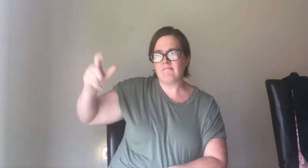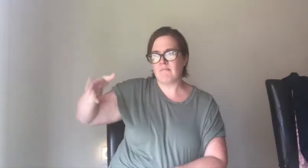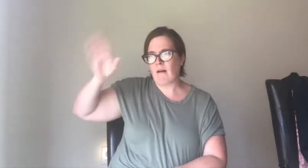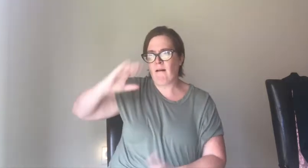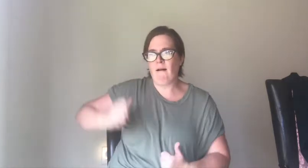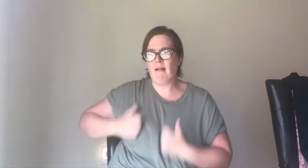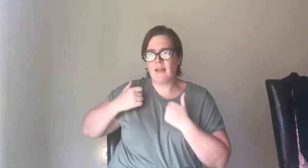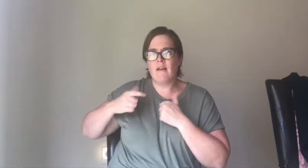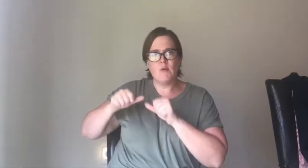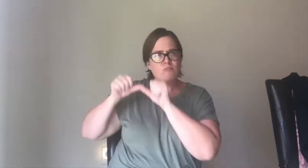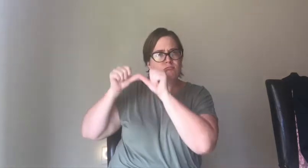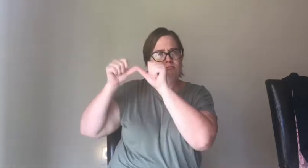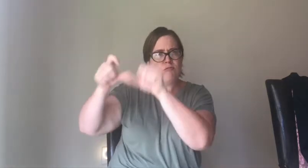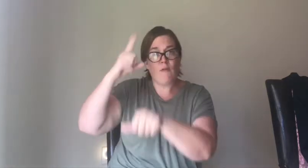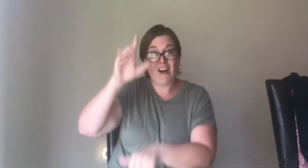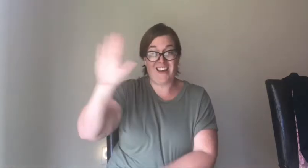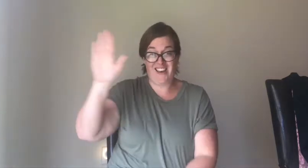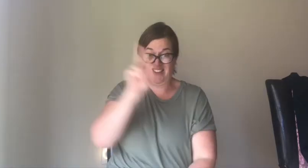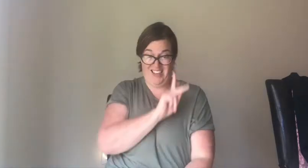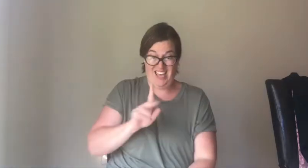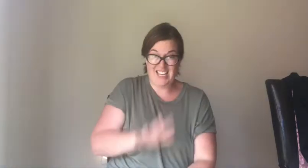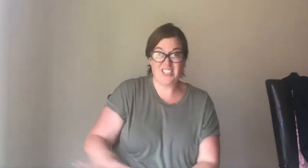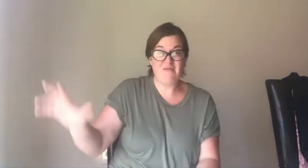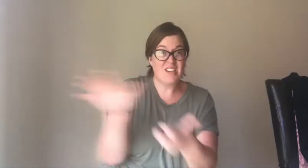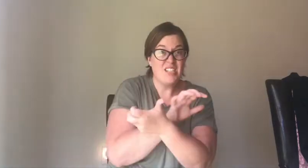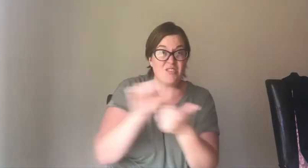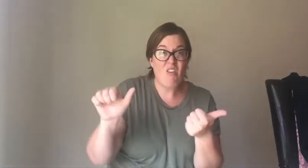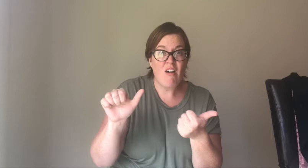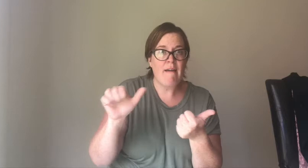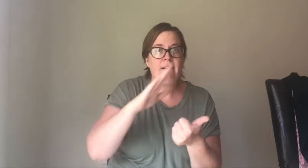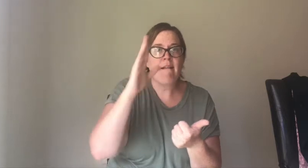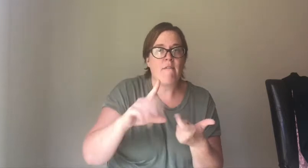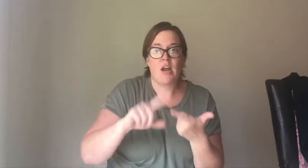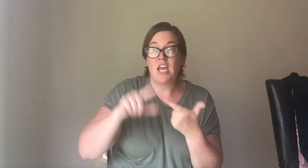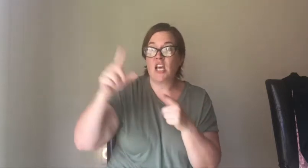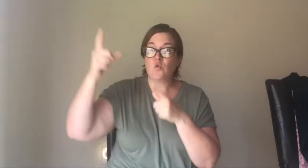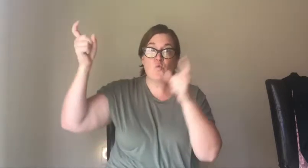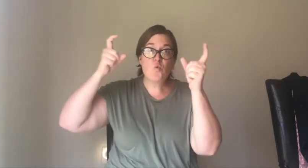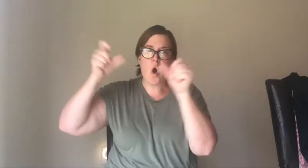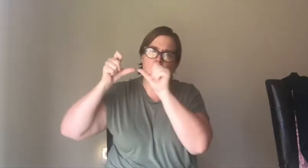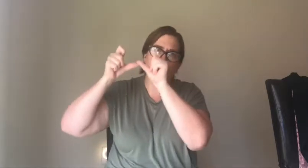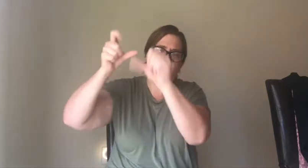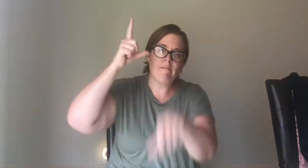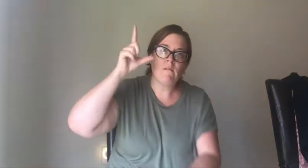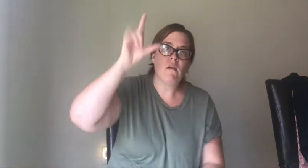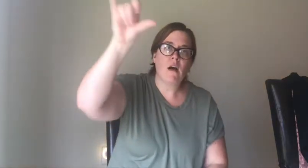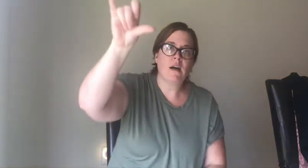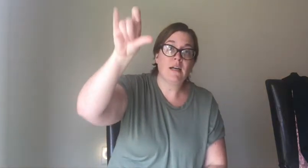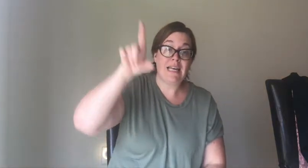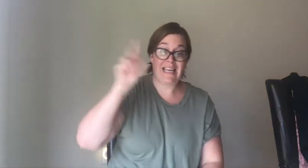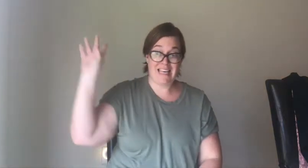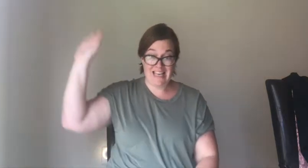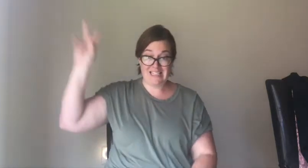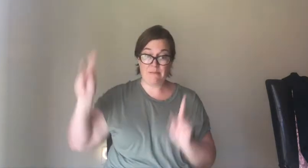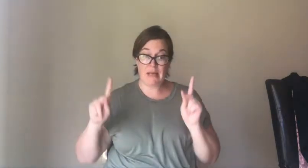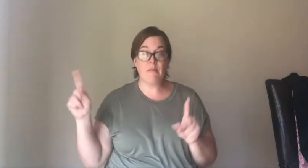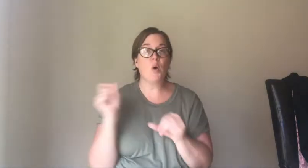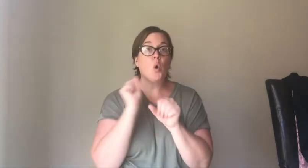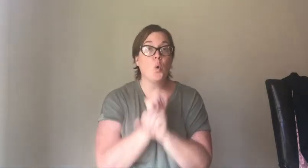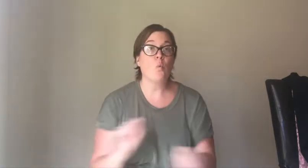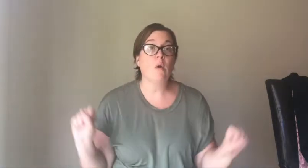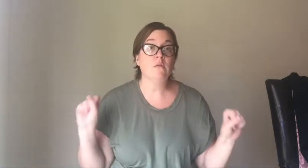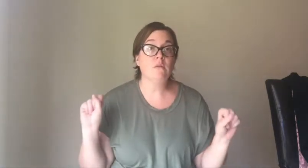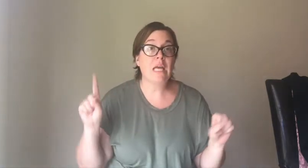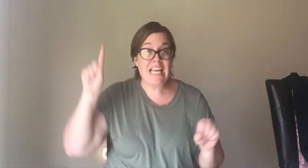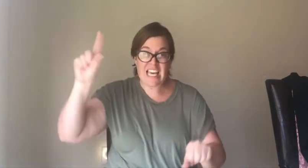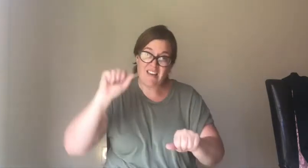Then King Darius sent this message to the people of every race and nation and language throughout the world. Peace and prosperity to you, which is a great thing to